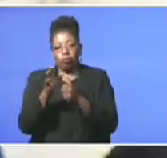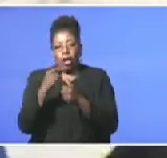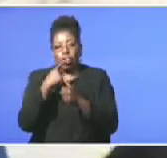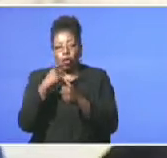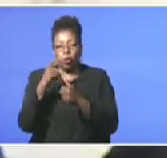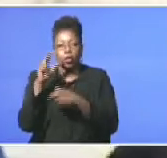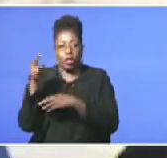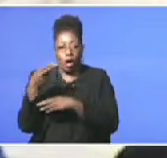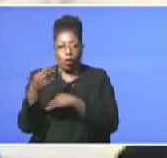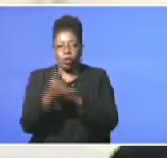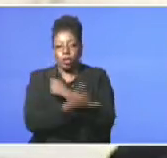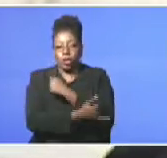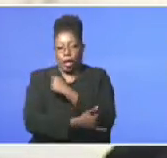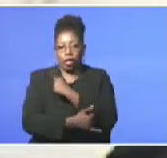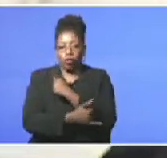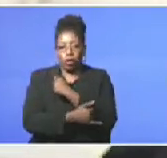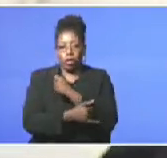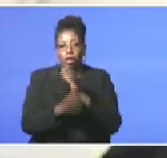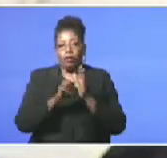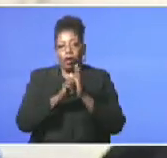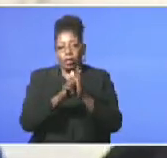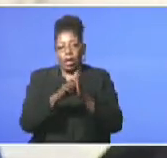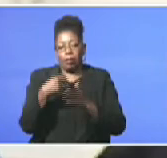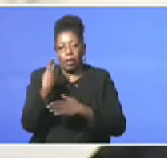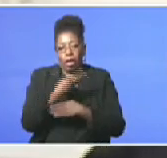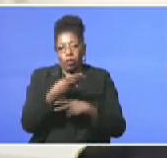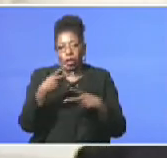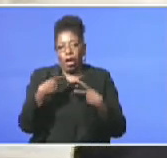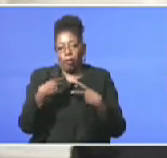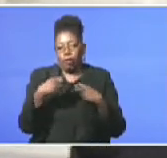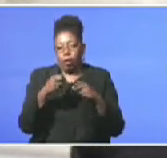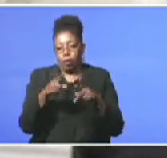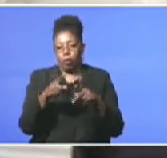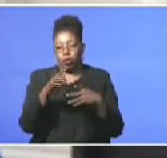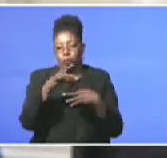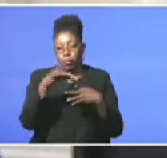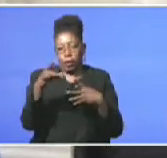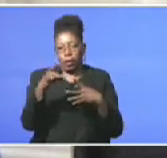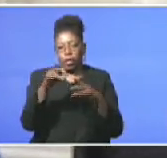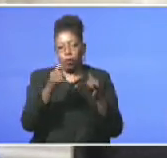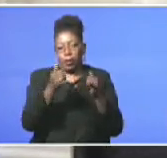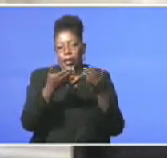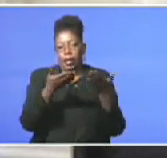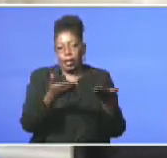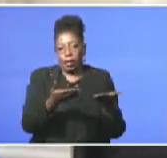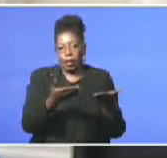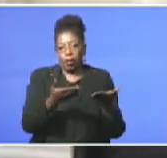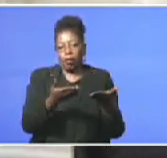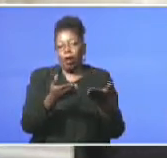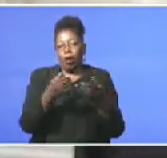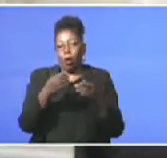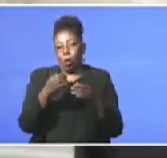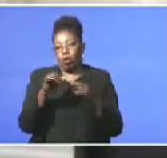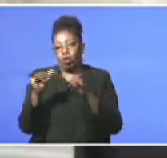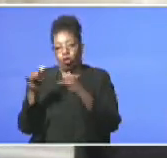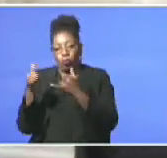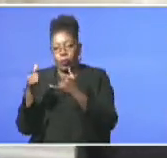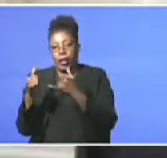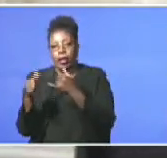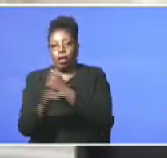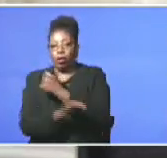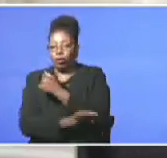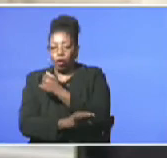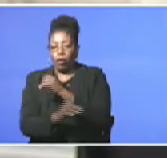country, if we are the host country, we have the choice of grand, either to play here or to play away. If the